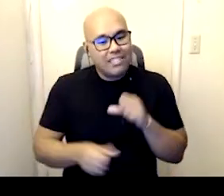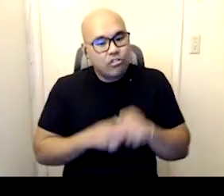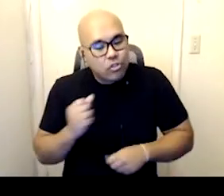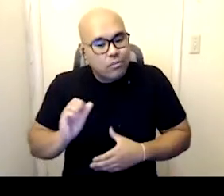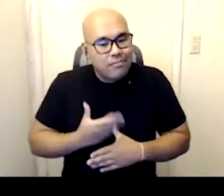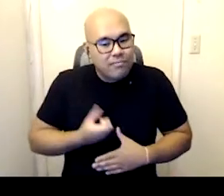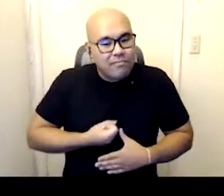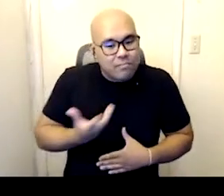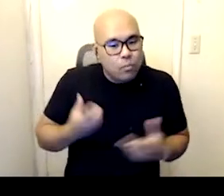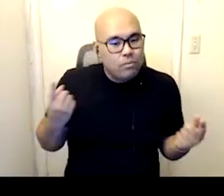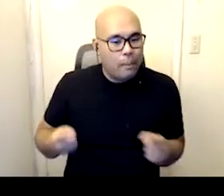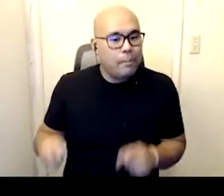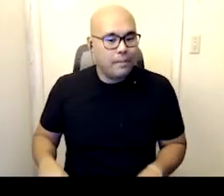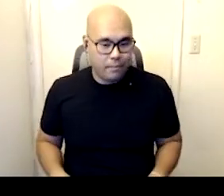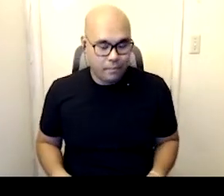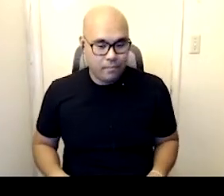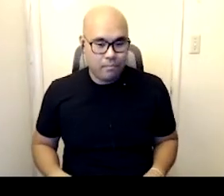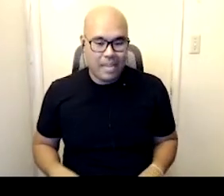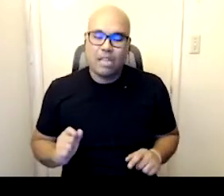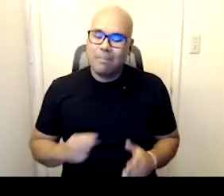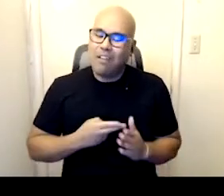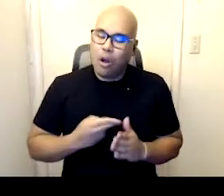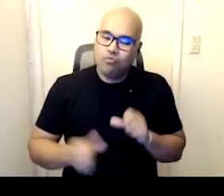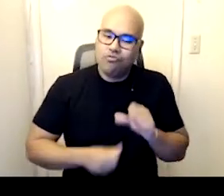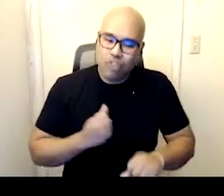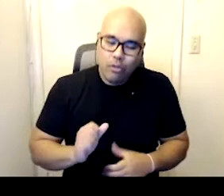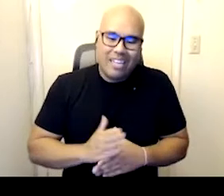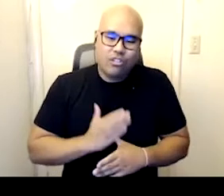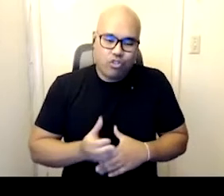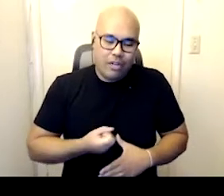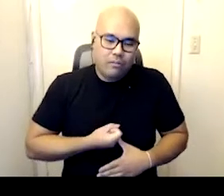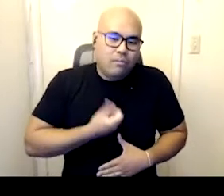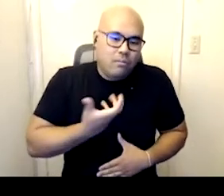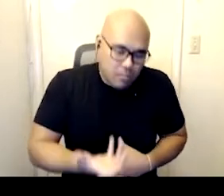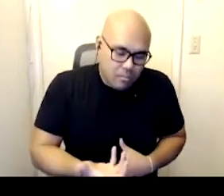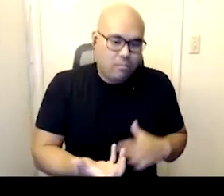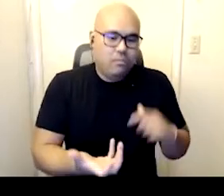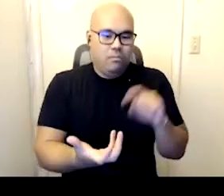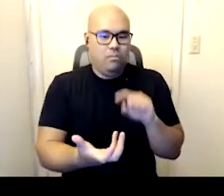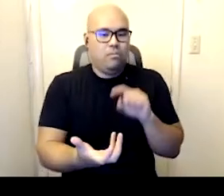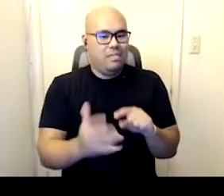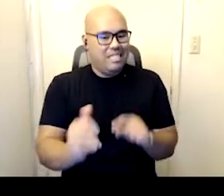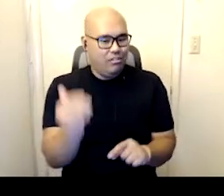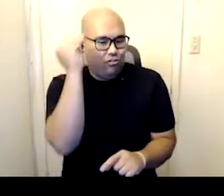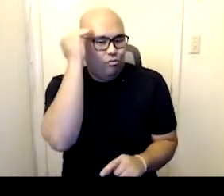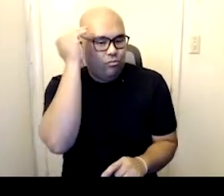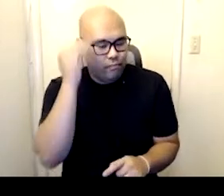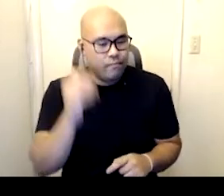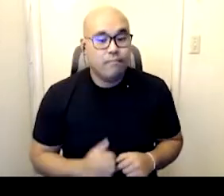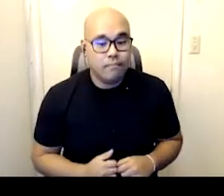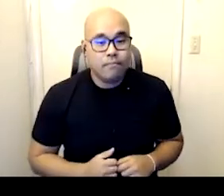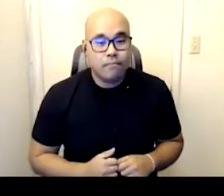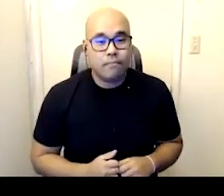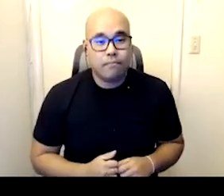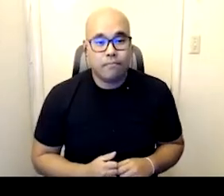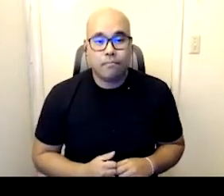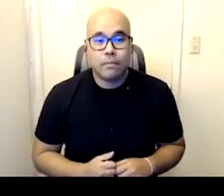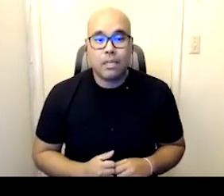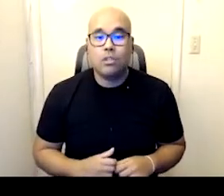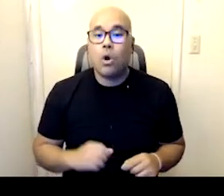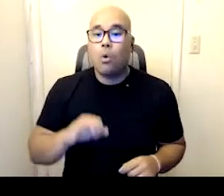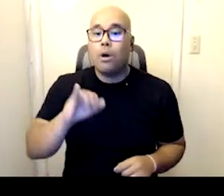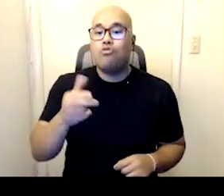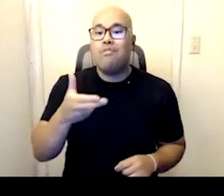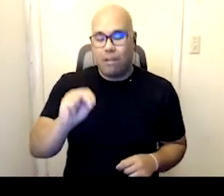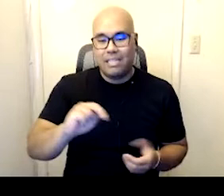what's happened and be honest with each other and share that knowledge as a kind of abundance. So Julian, in